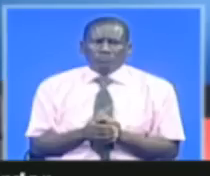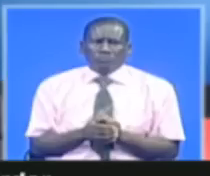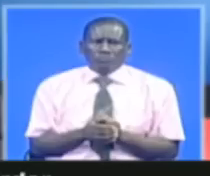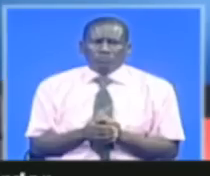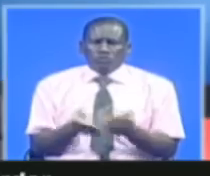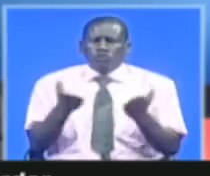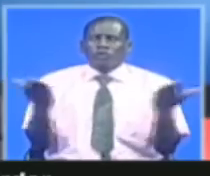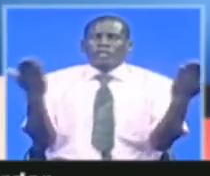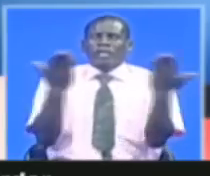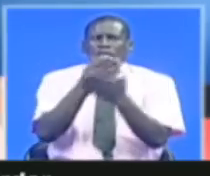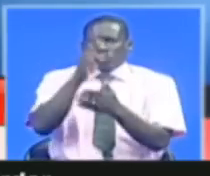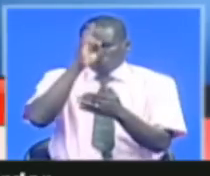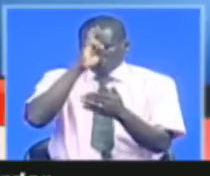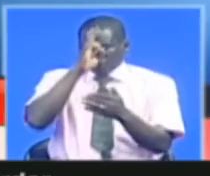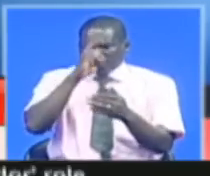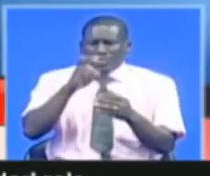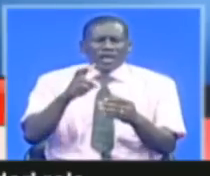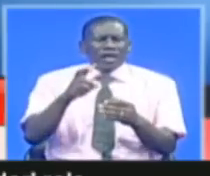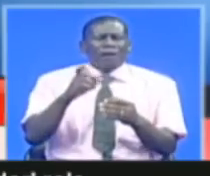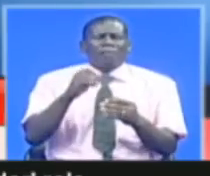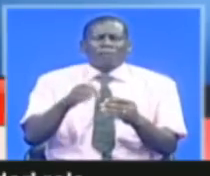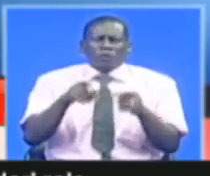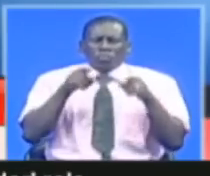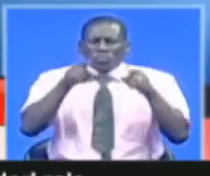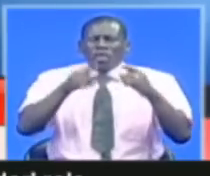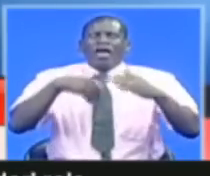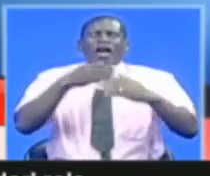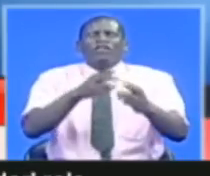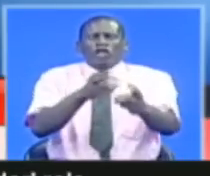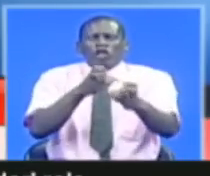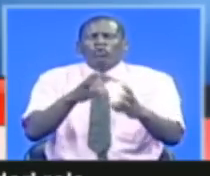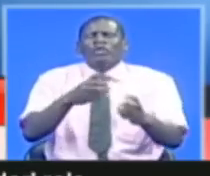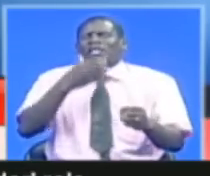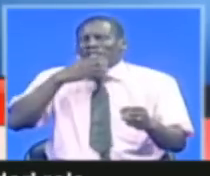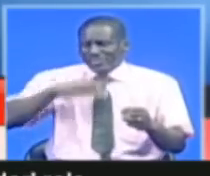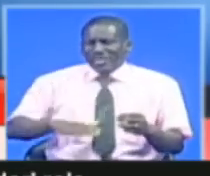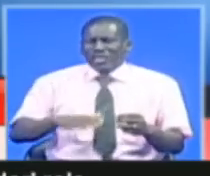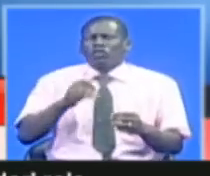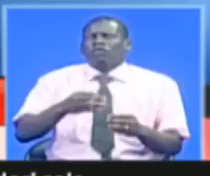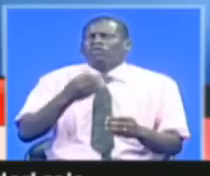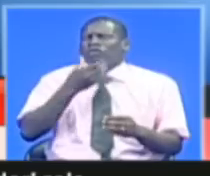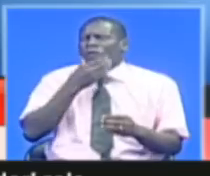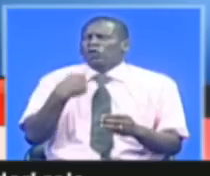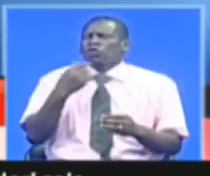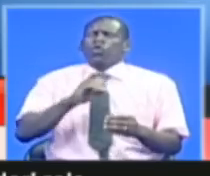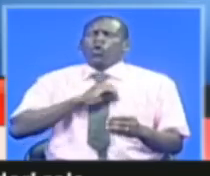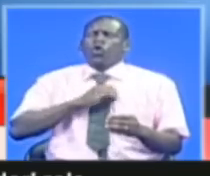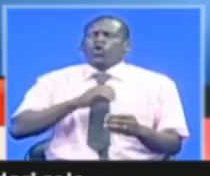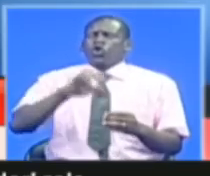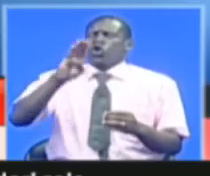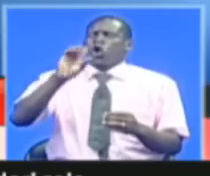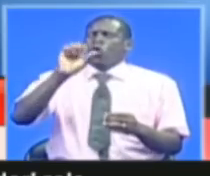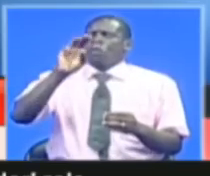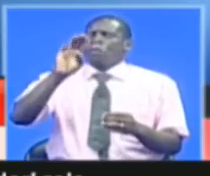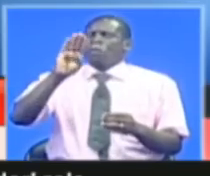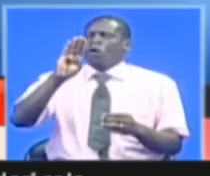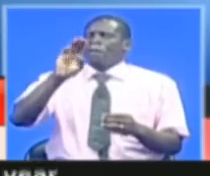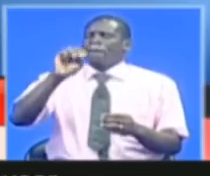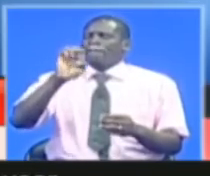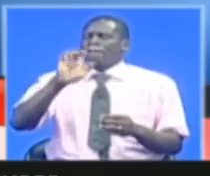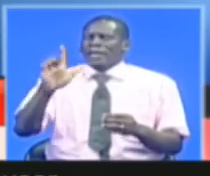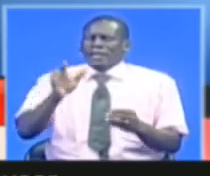Tonight, police are on the spot after allegedly shooting dead the son of a man who owns Bobmill Mattresses at their home in Westlands here in our